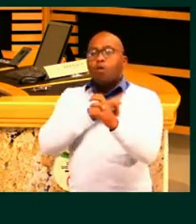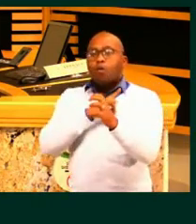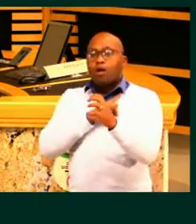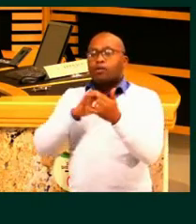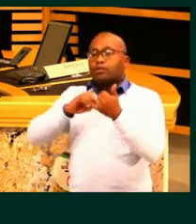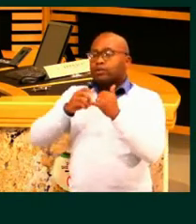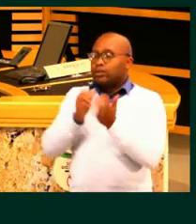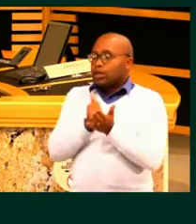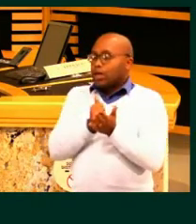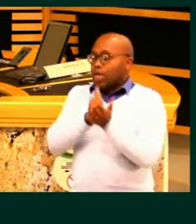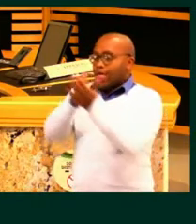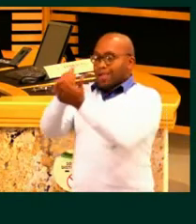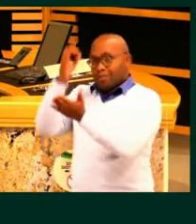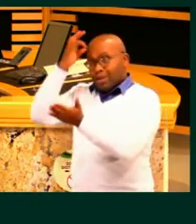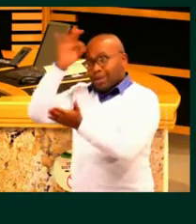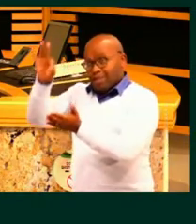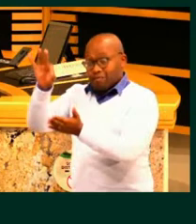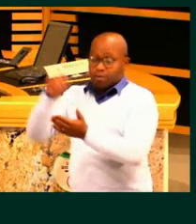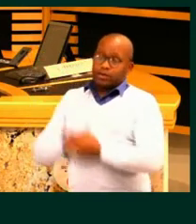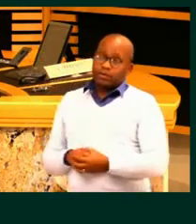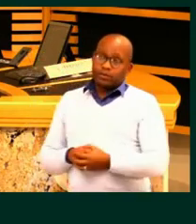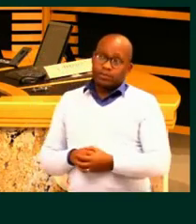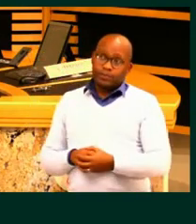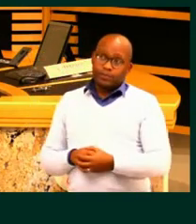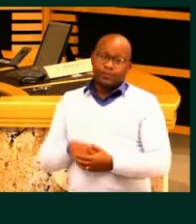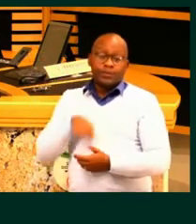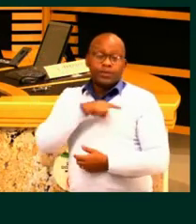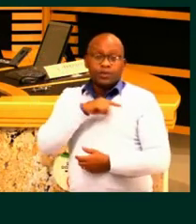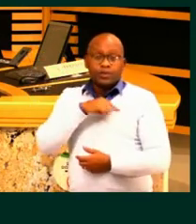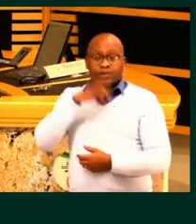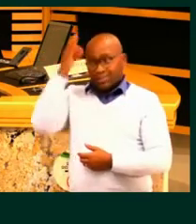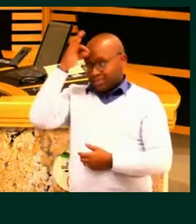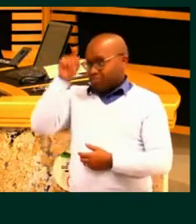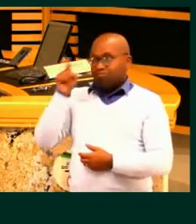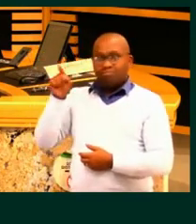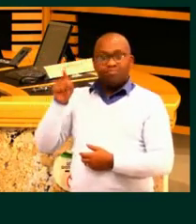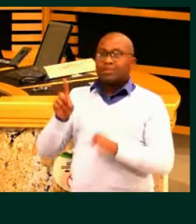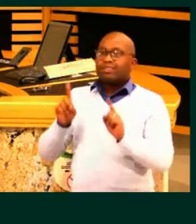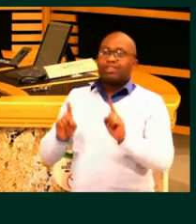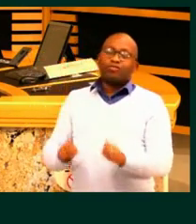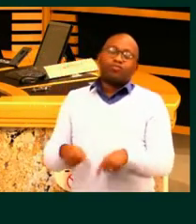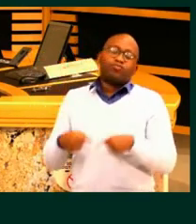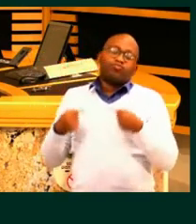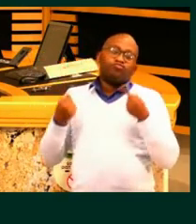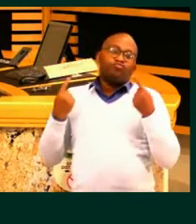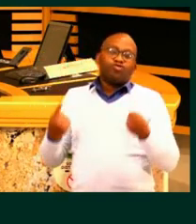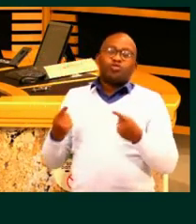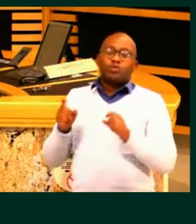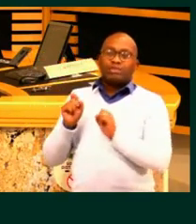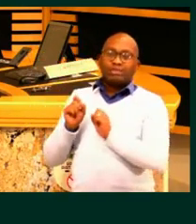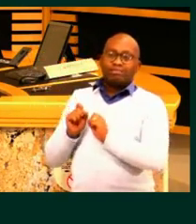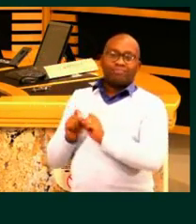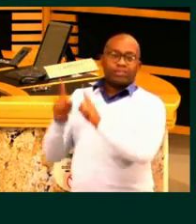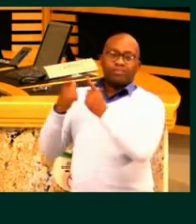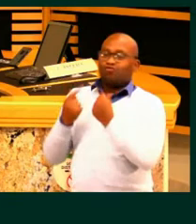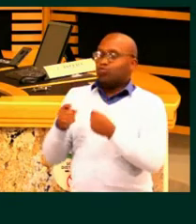government because currently the the government could cannot fulfill their